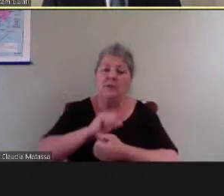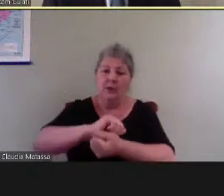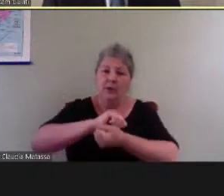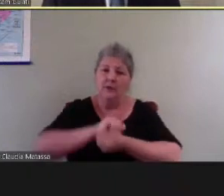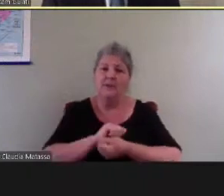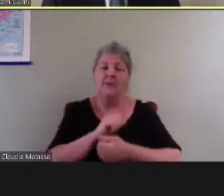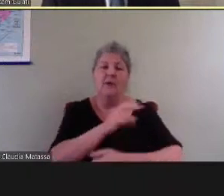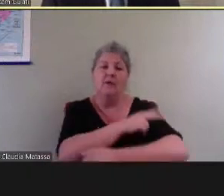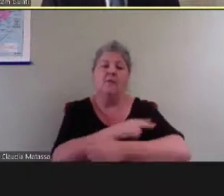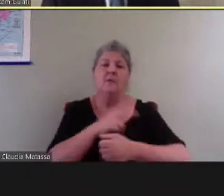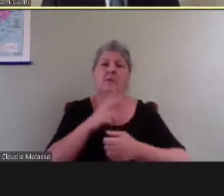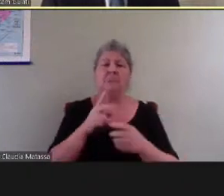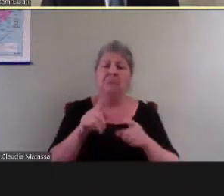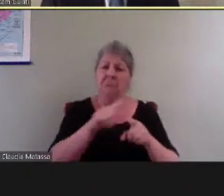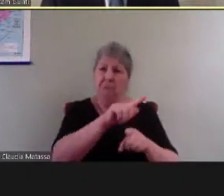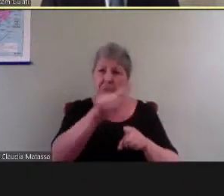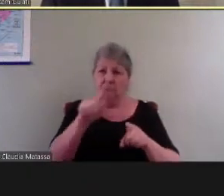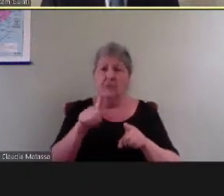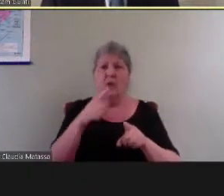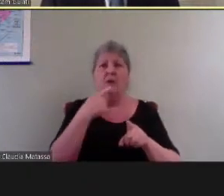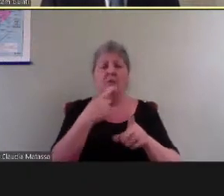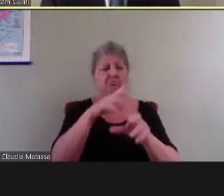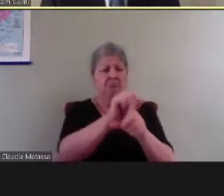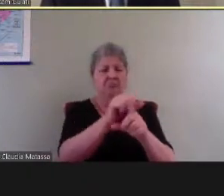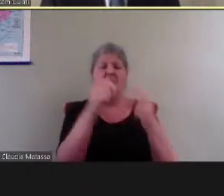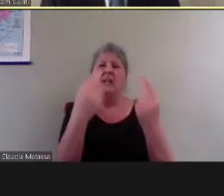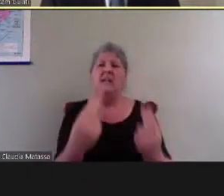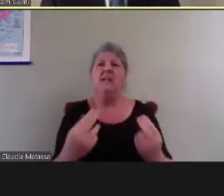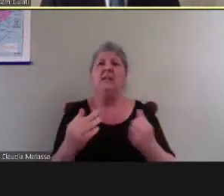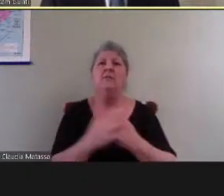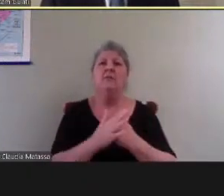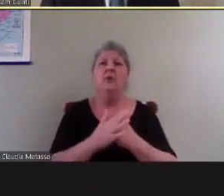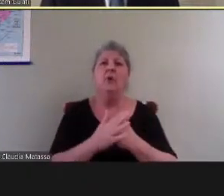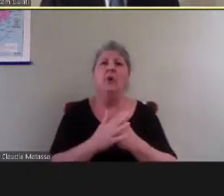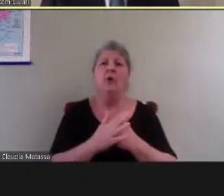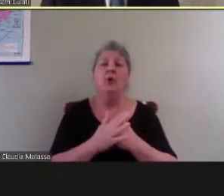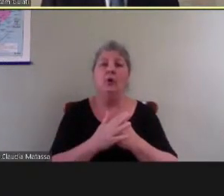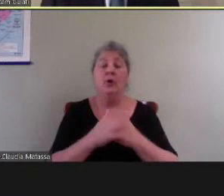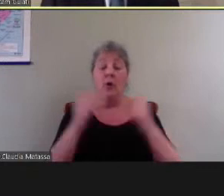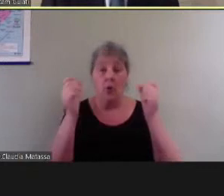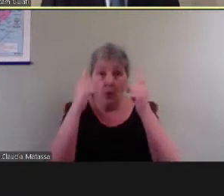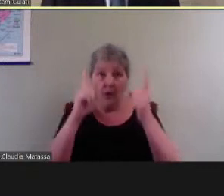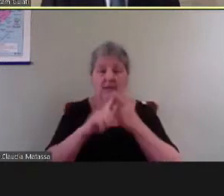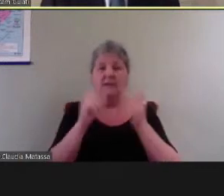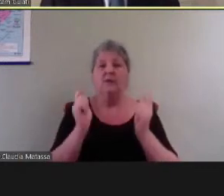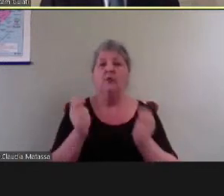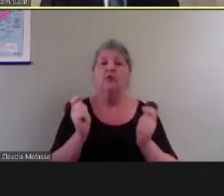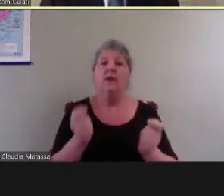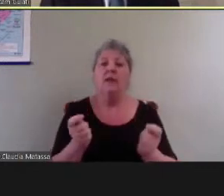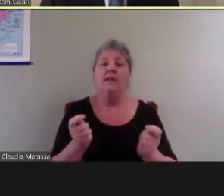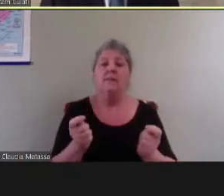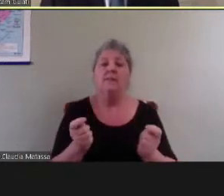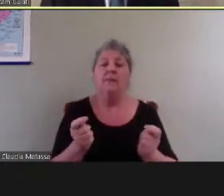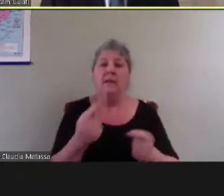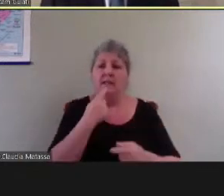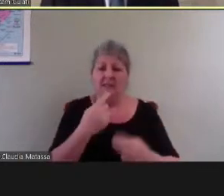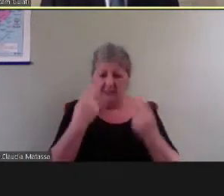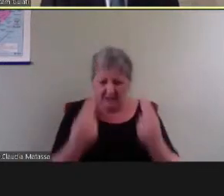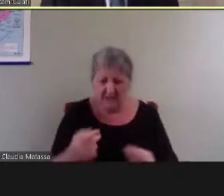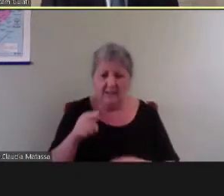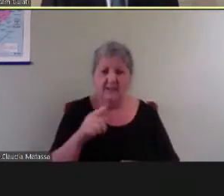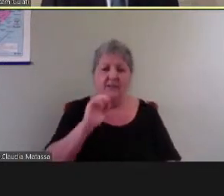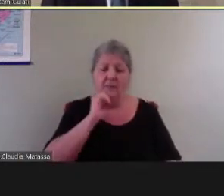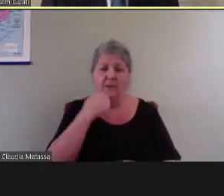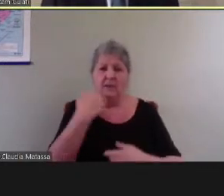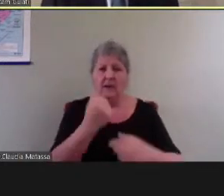Across the board, police officers identify a need for awareness and training. And they say they need this because they have